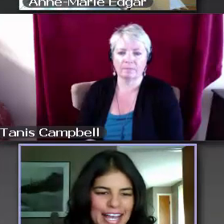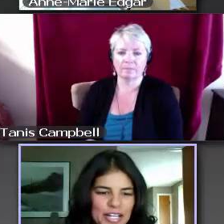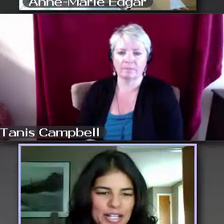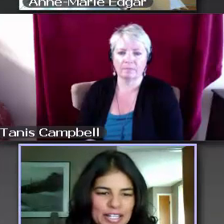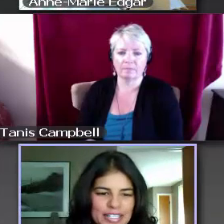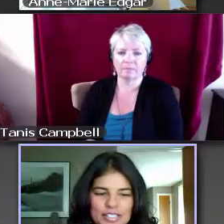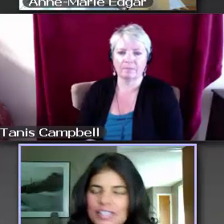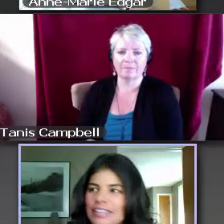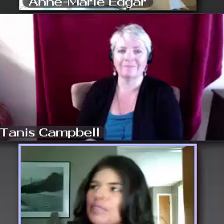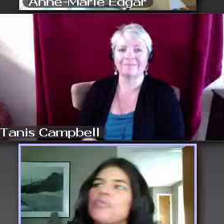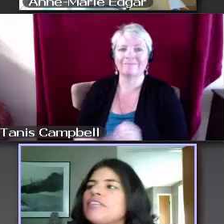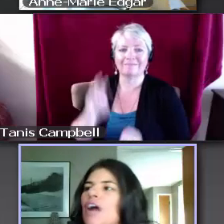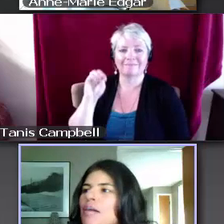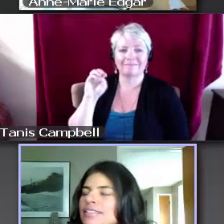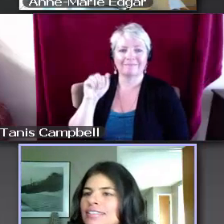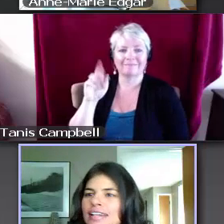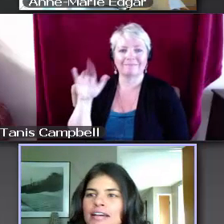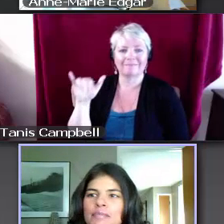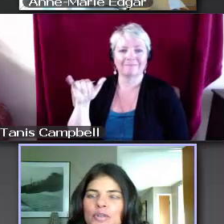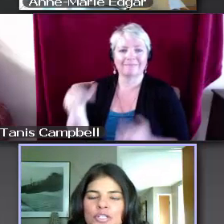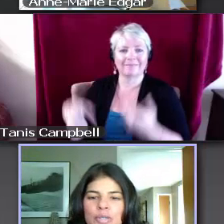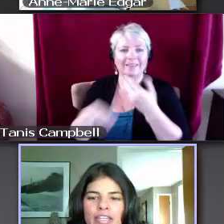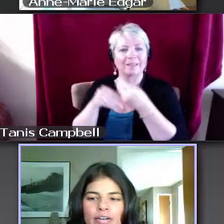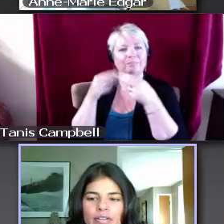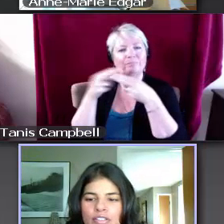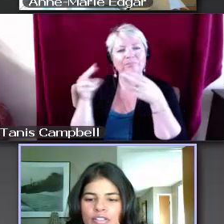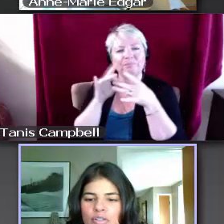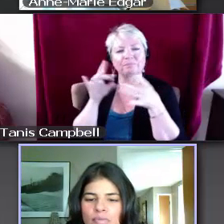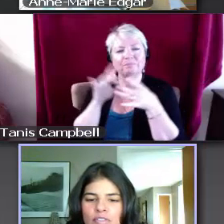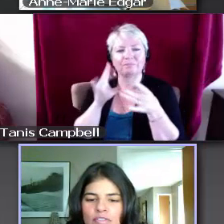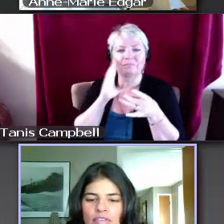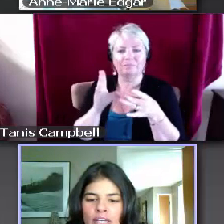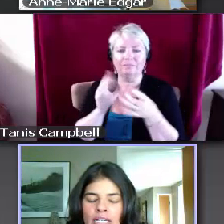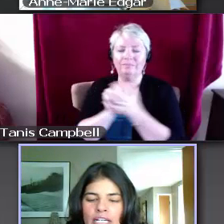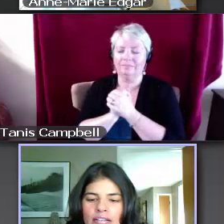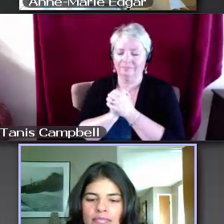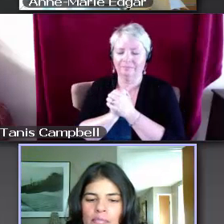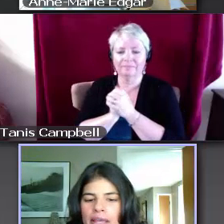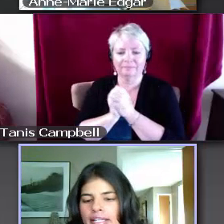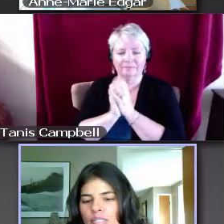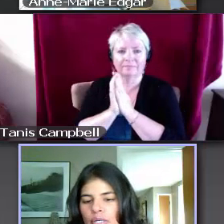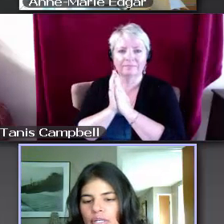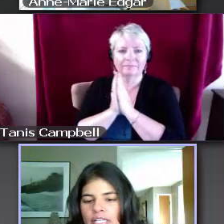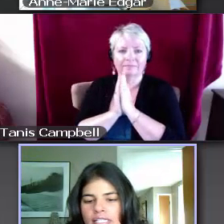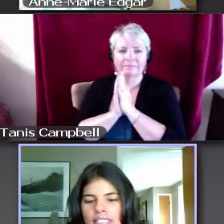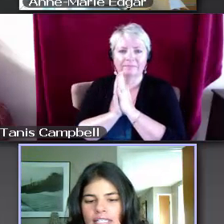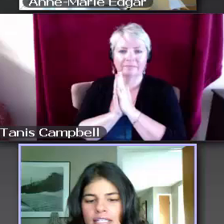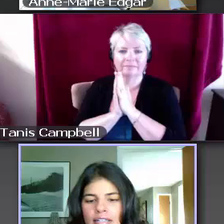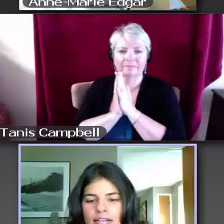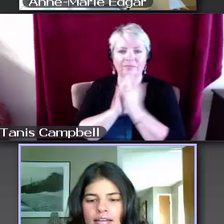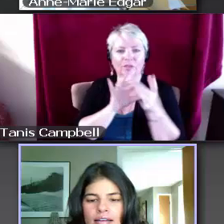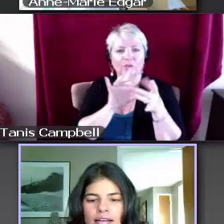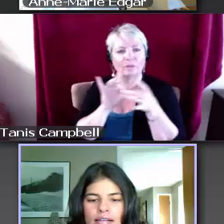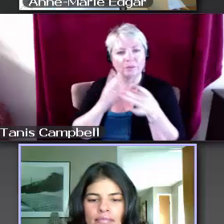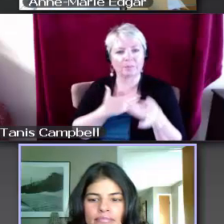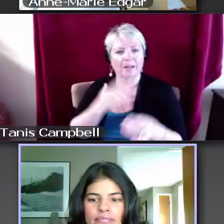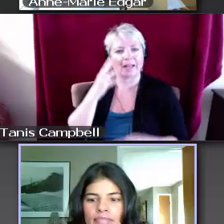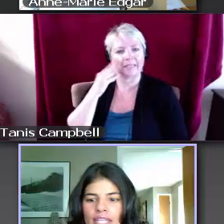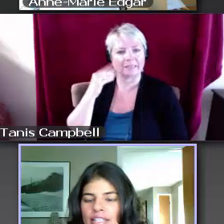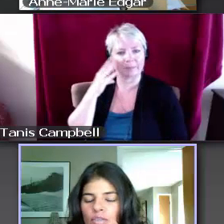I'll just add just a little brief comment or two here, just in terms of my experience